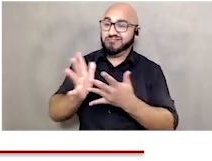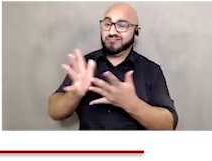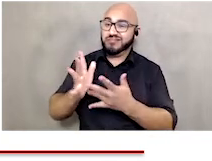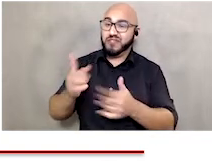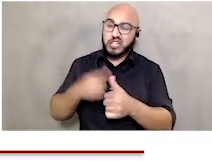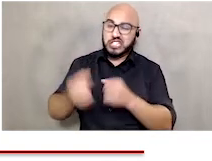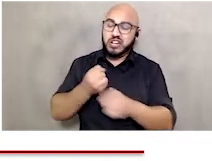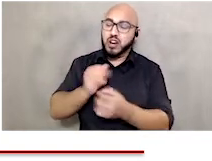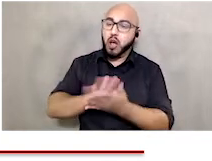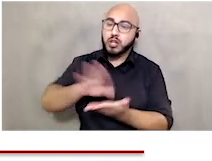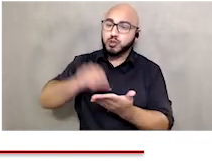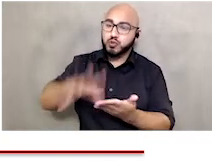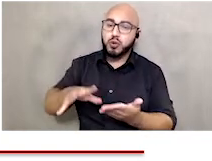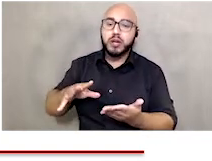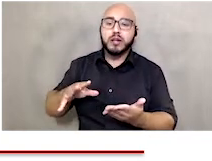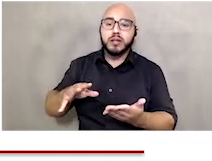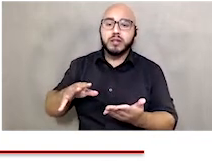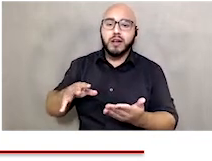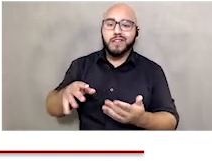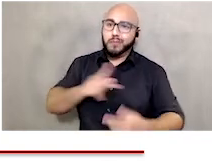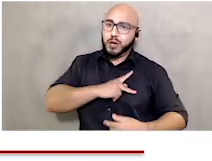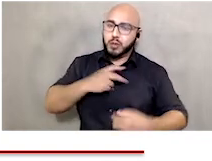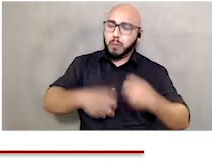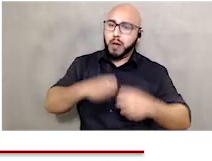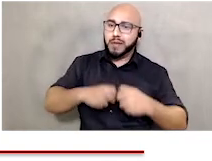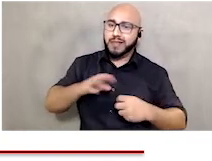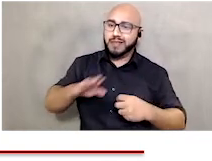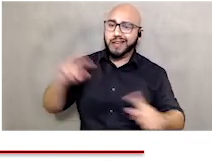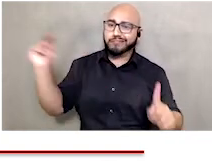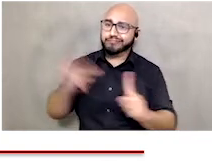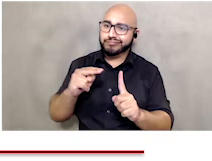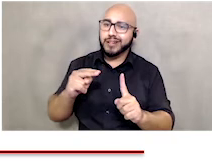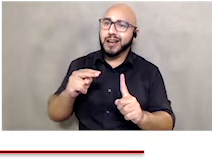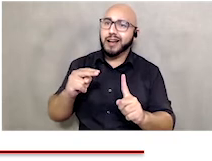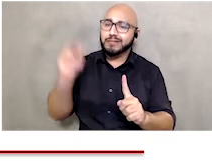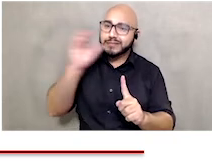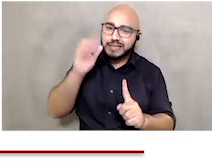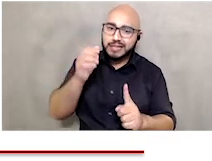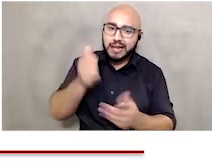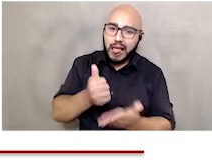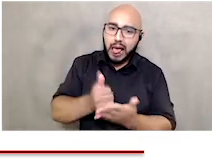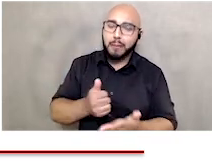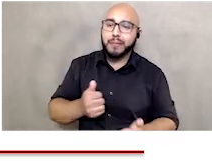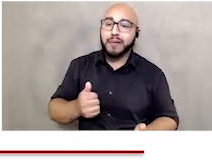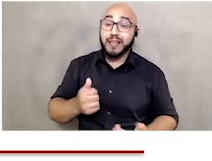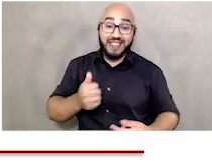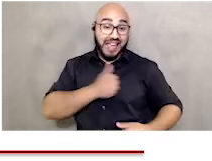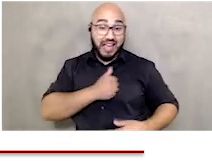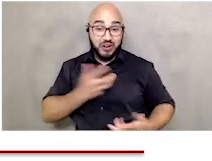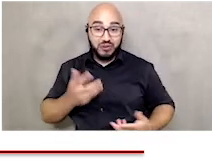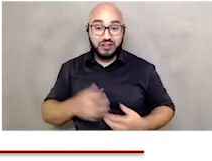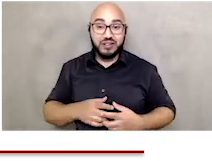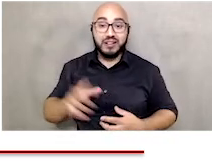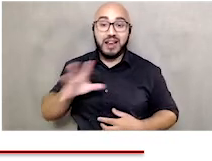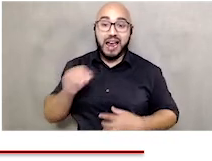to personal problems and their help-seeking attitude, African Americans reported less likely than Asian Americans and white